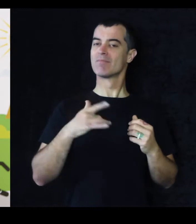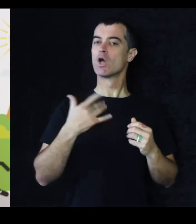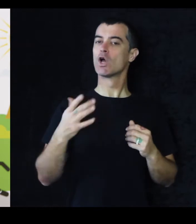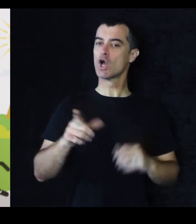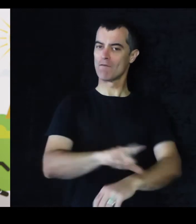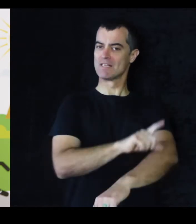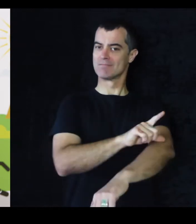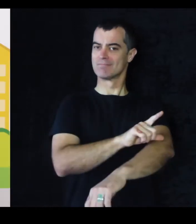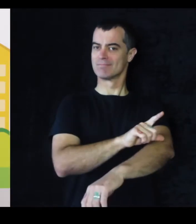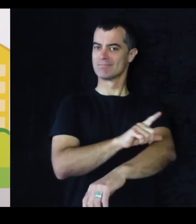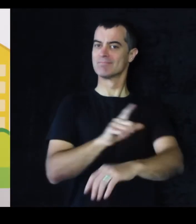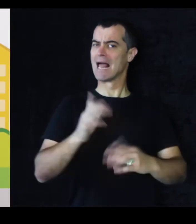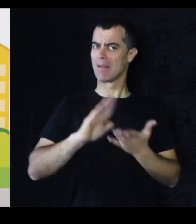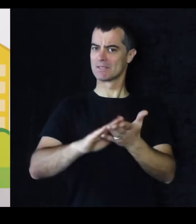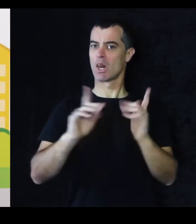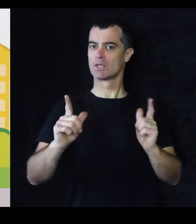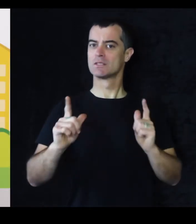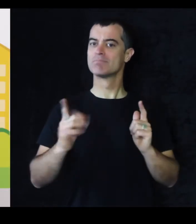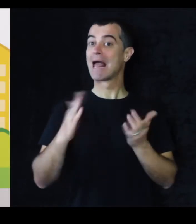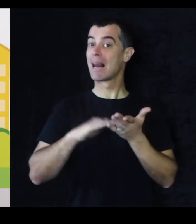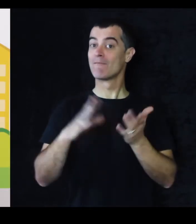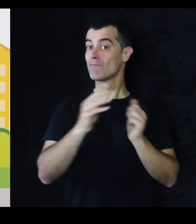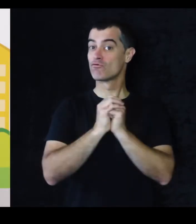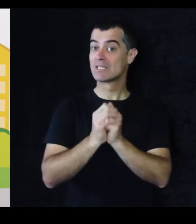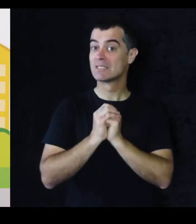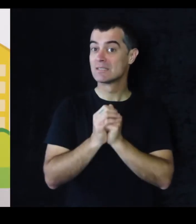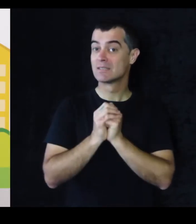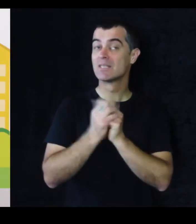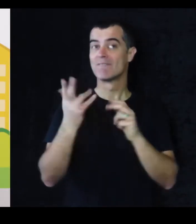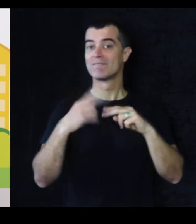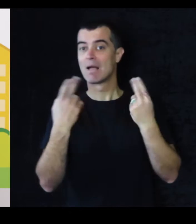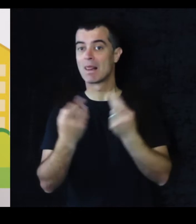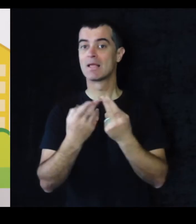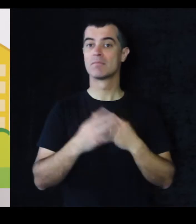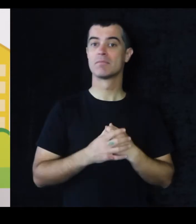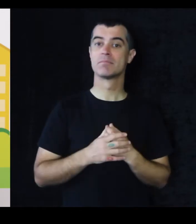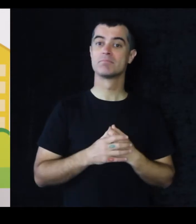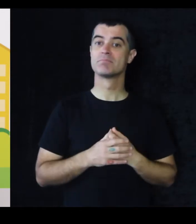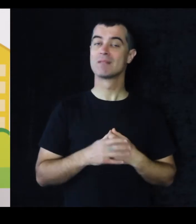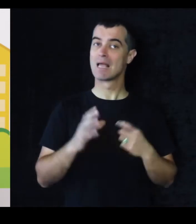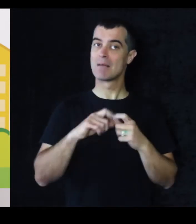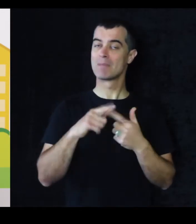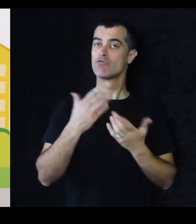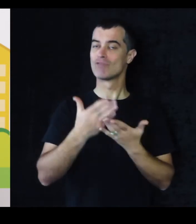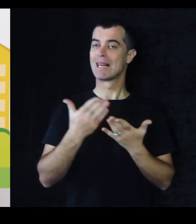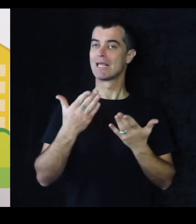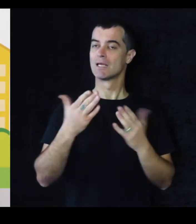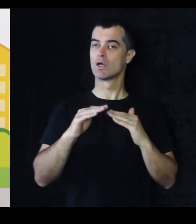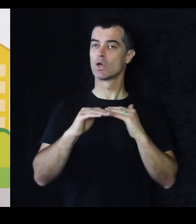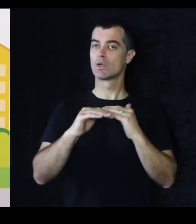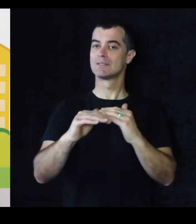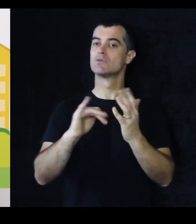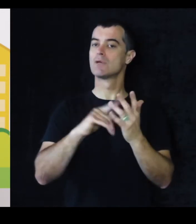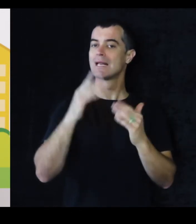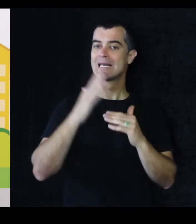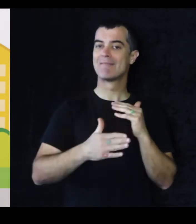really helps. Have help from friends or family, and be really consistent. So